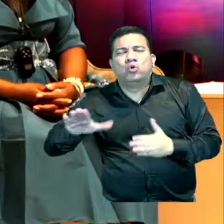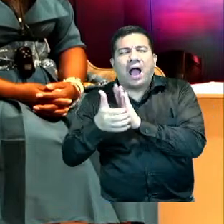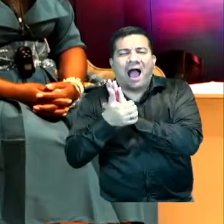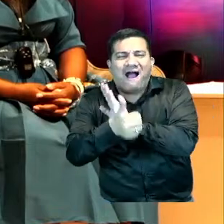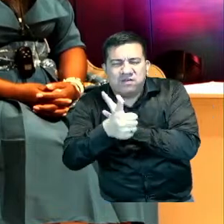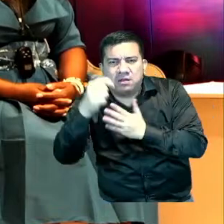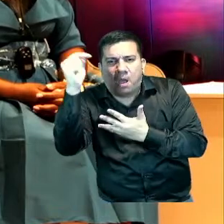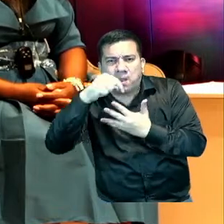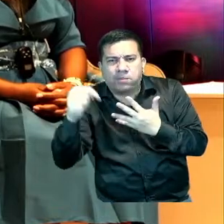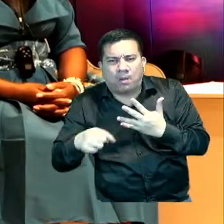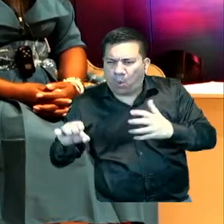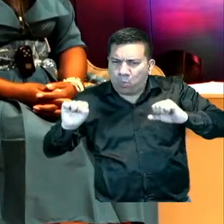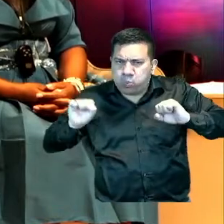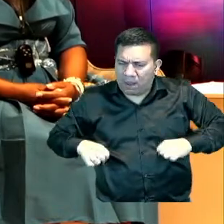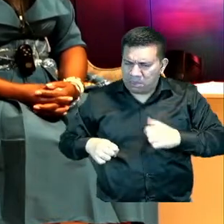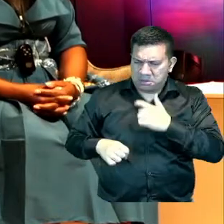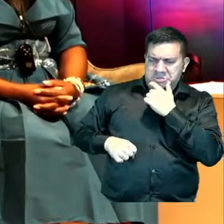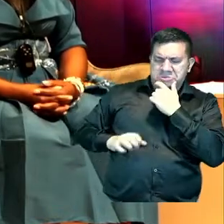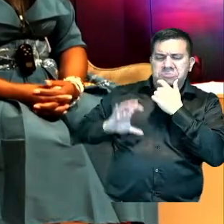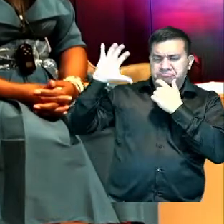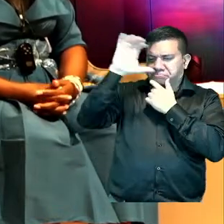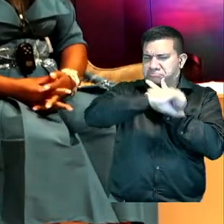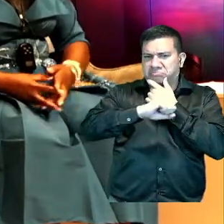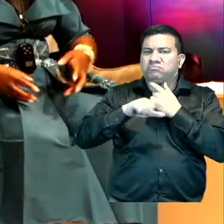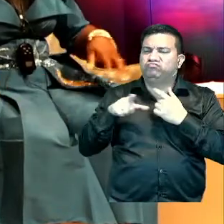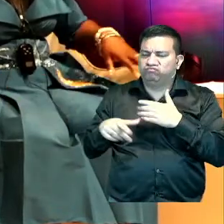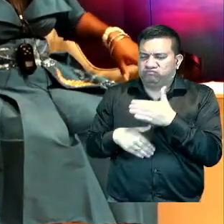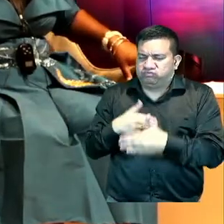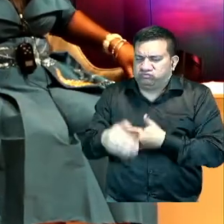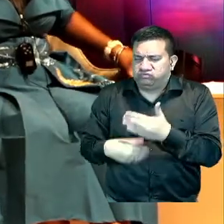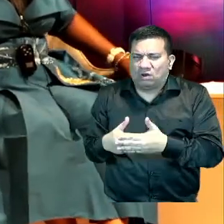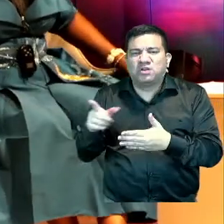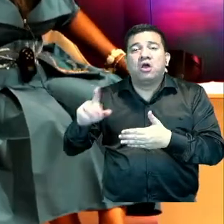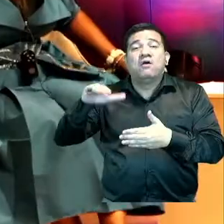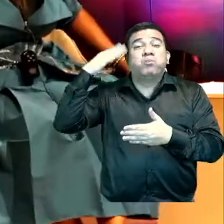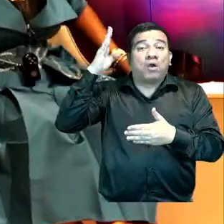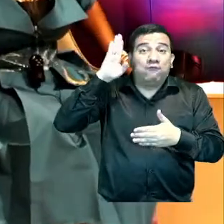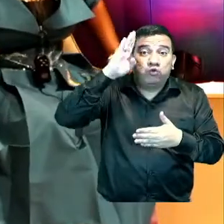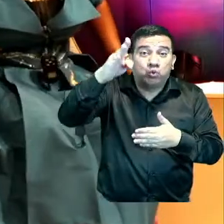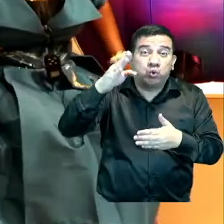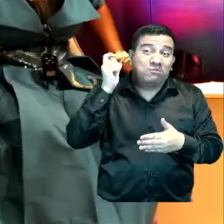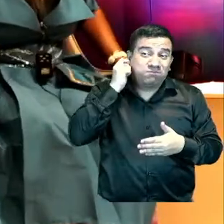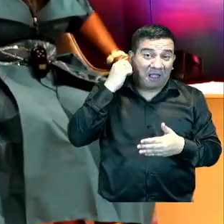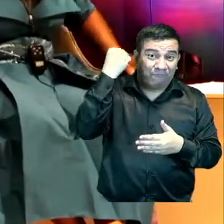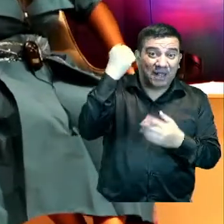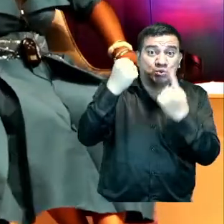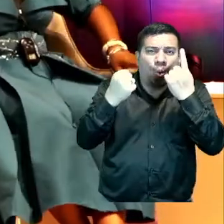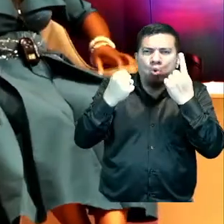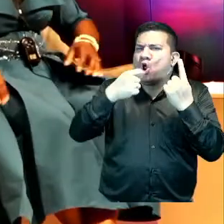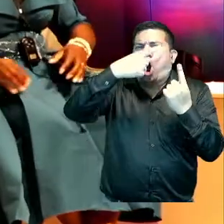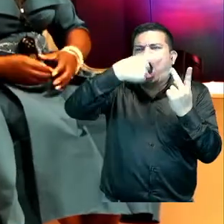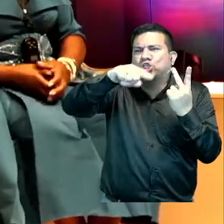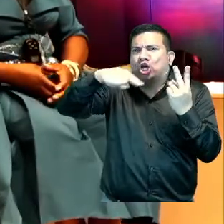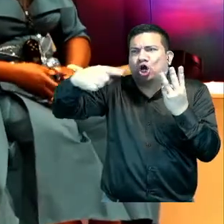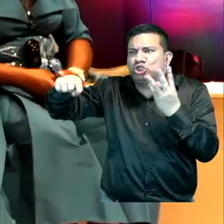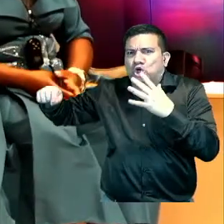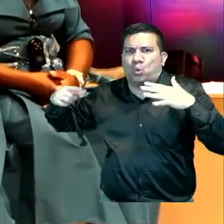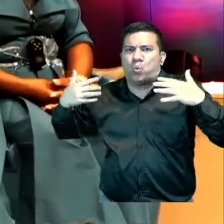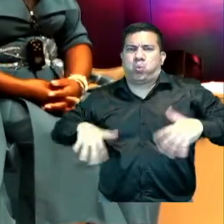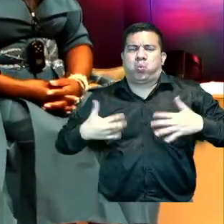and the reinforcement of their capacities. We will have a lot of Francias Marquez, and we will also